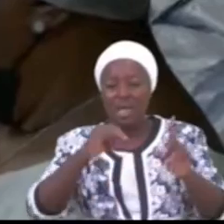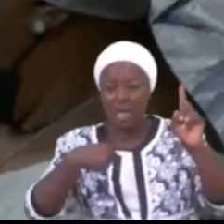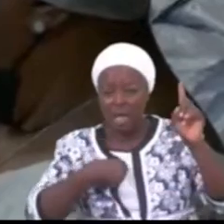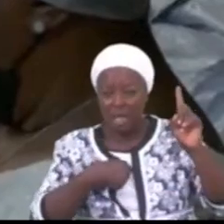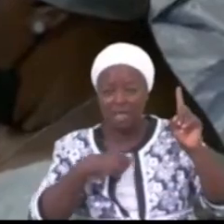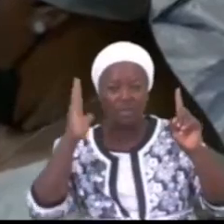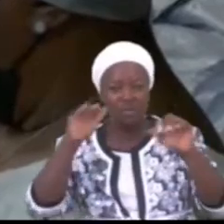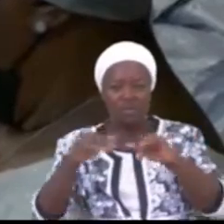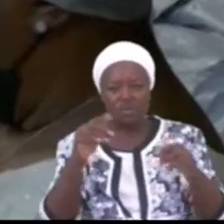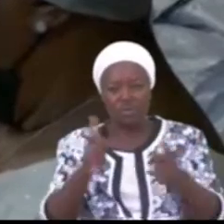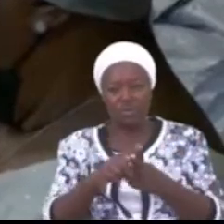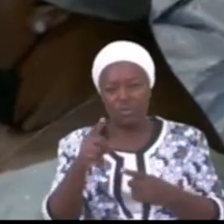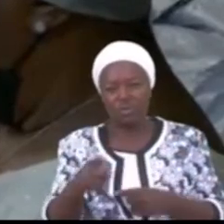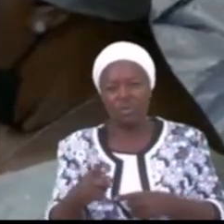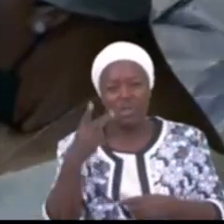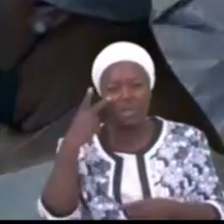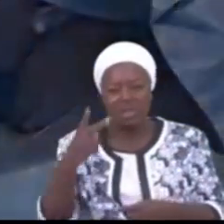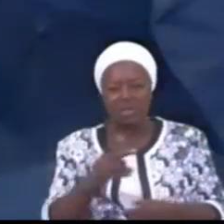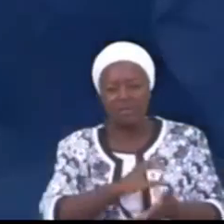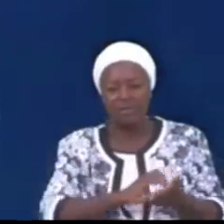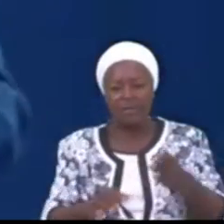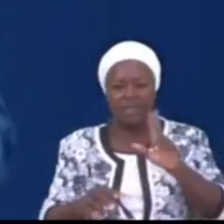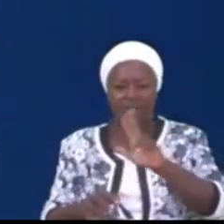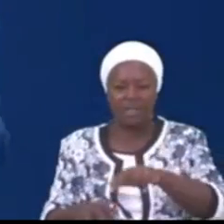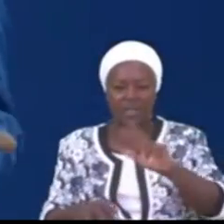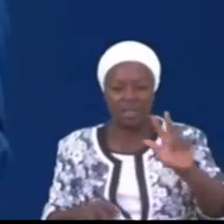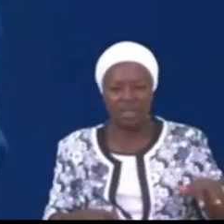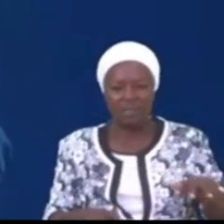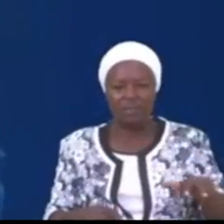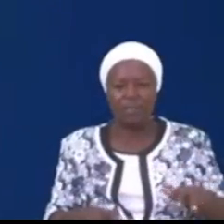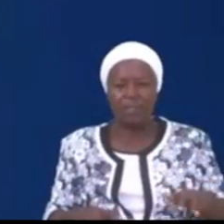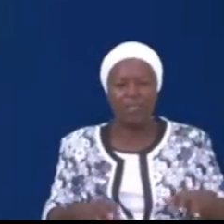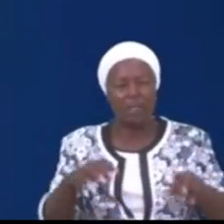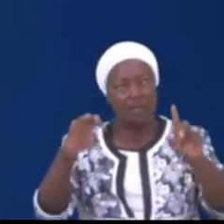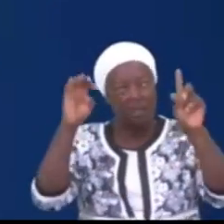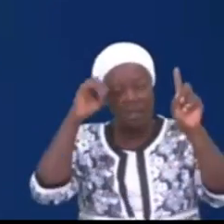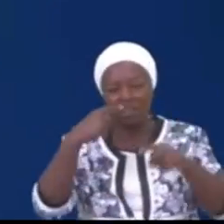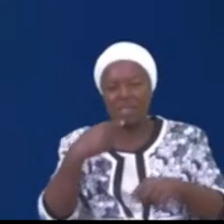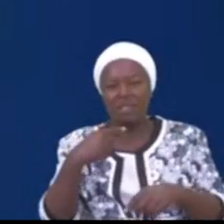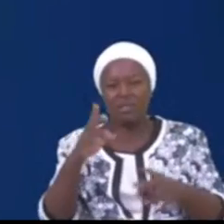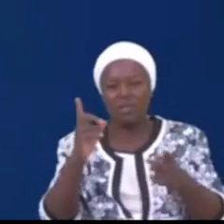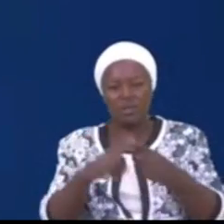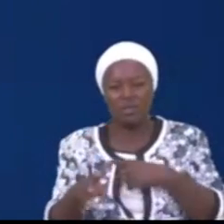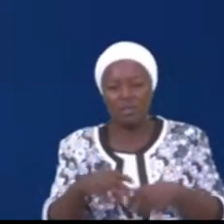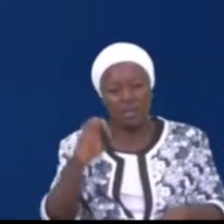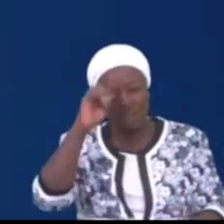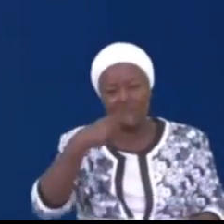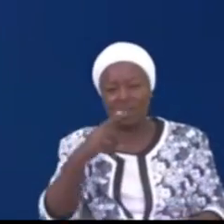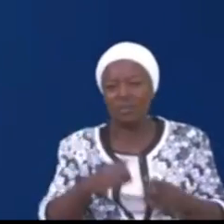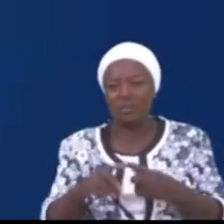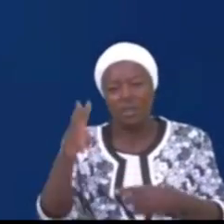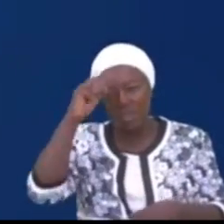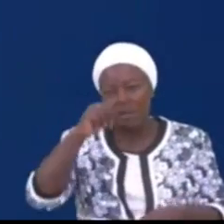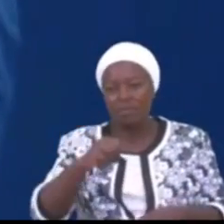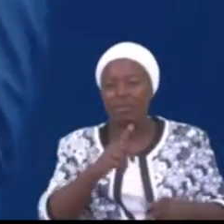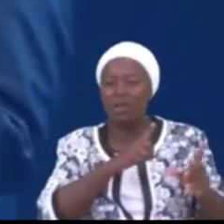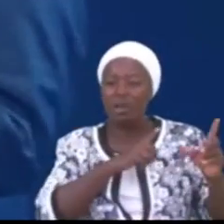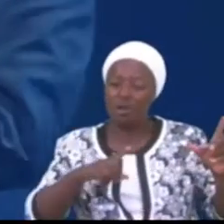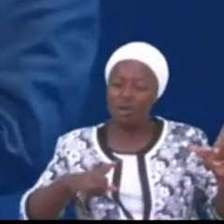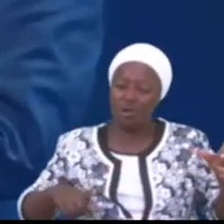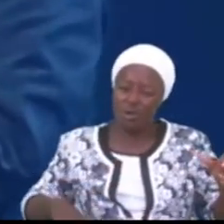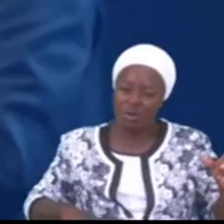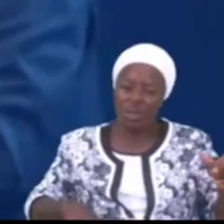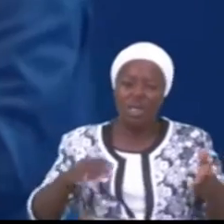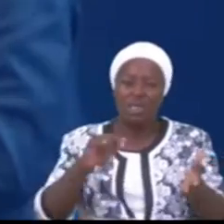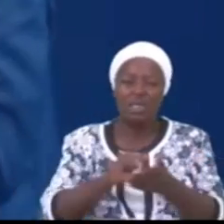unto you? Look at verse 33. In verse 33, they say unto him, Lord, that